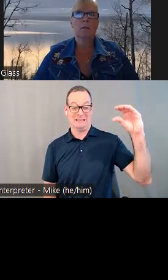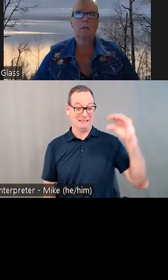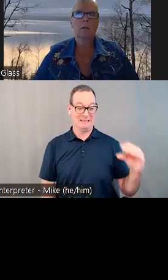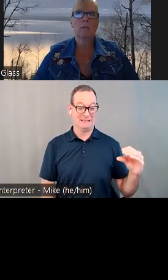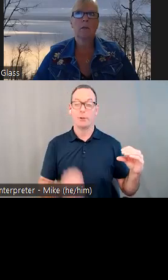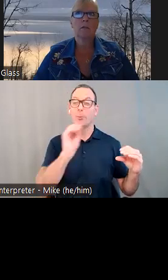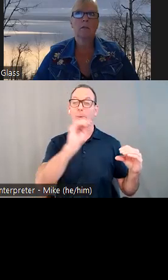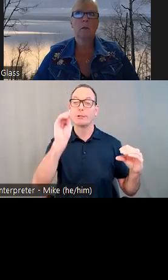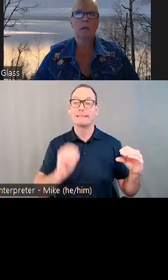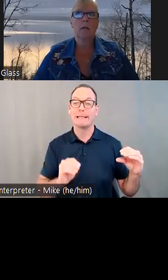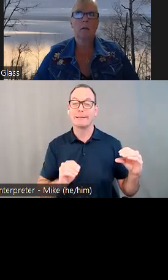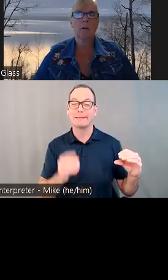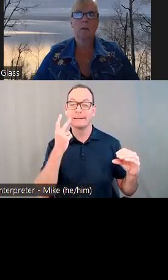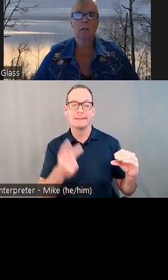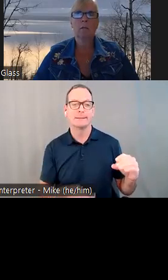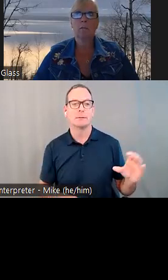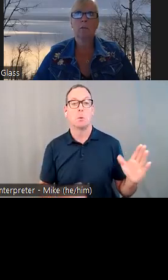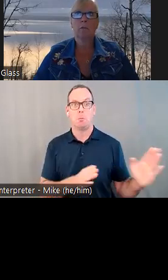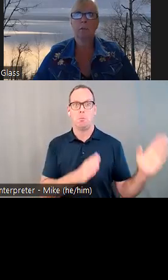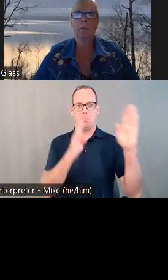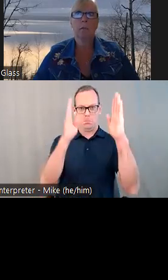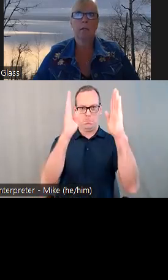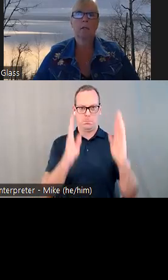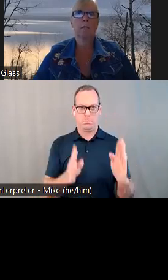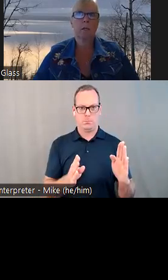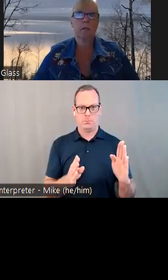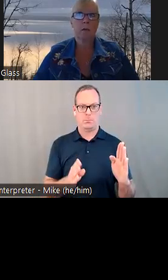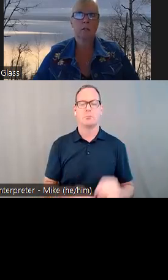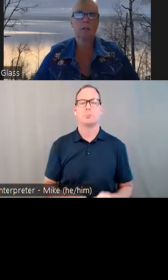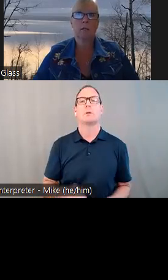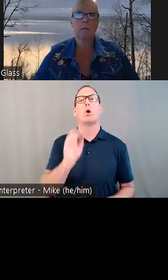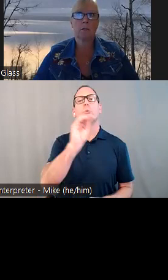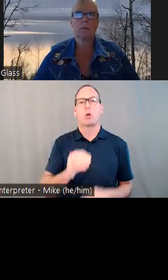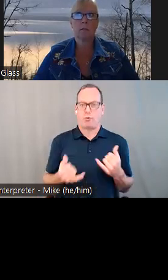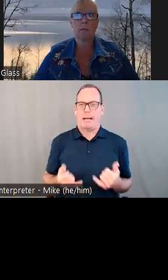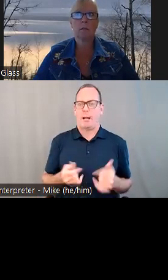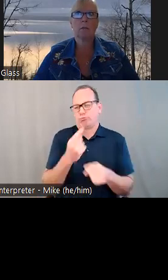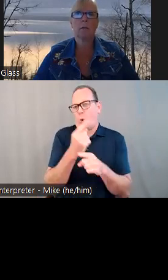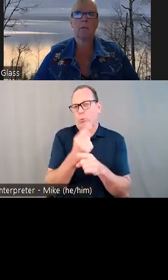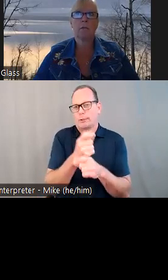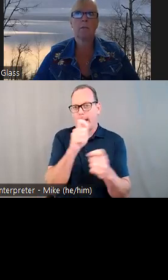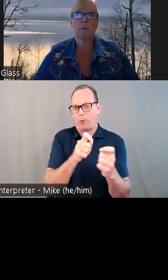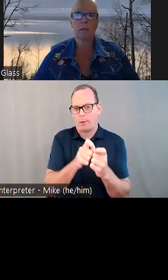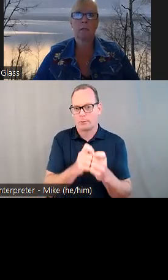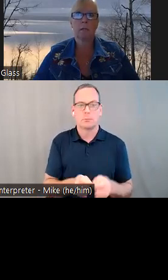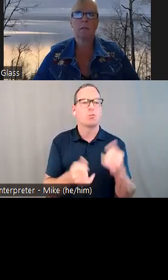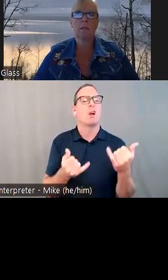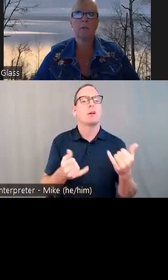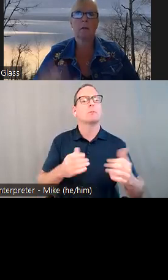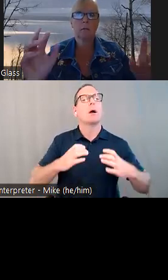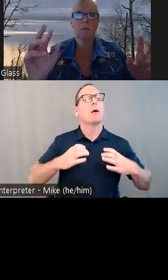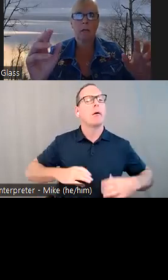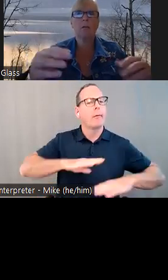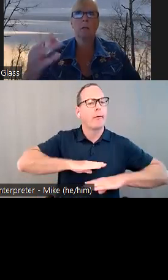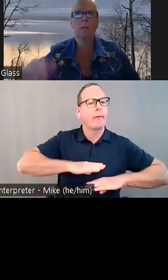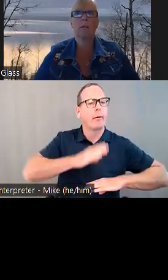that you see in phase 2A are current. So for example, customer satisfaction as a measure is currently worth 15% of